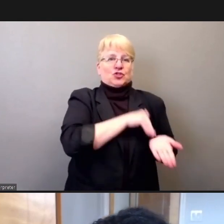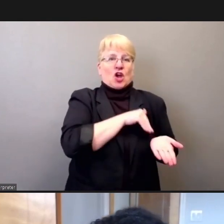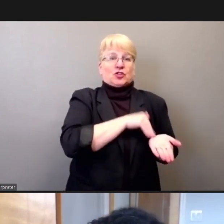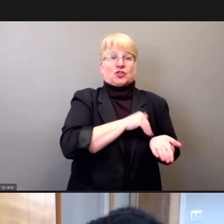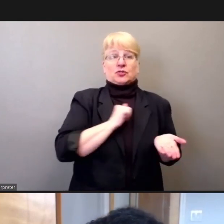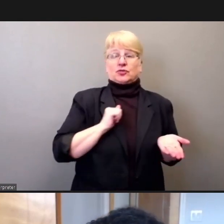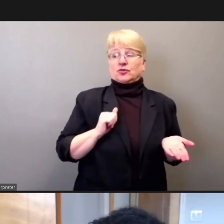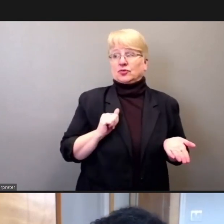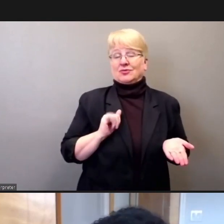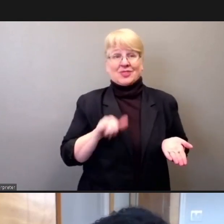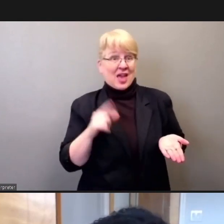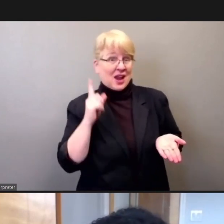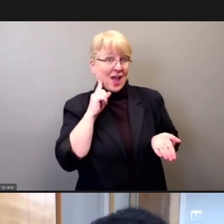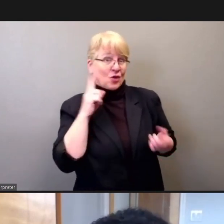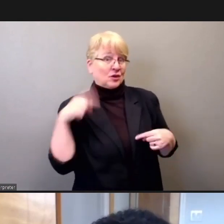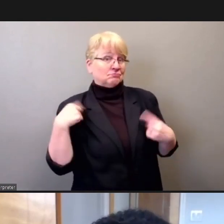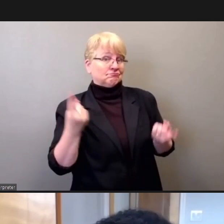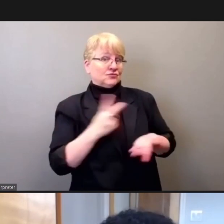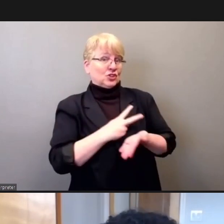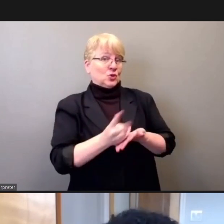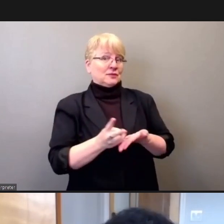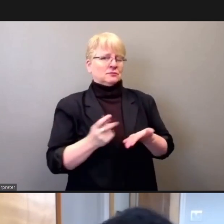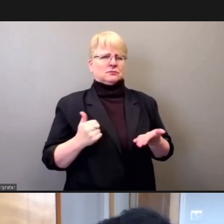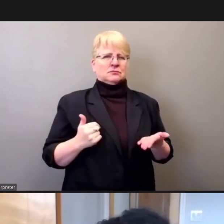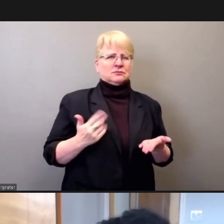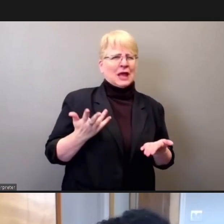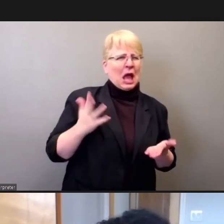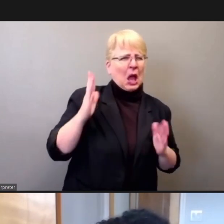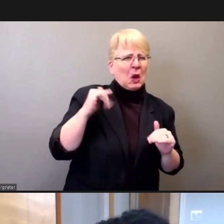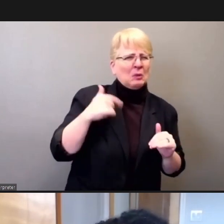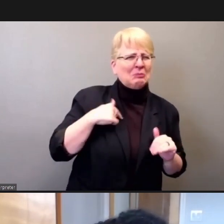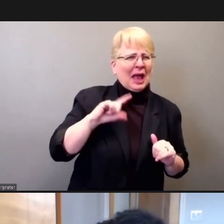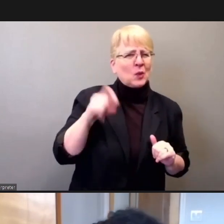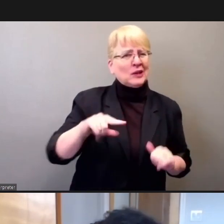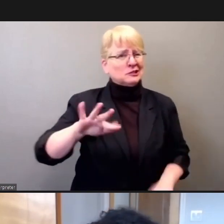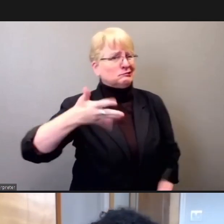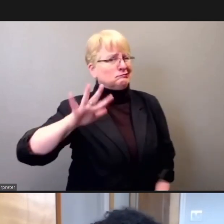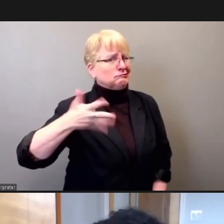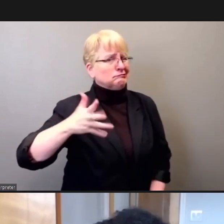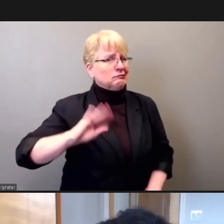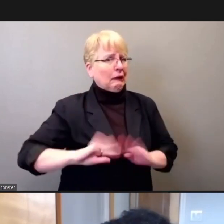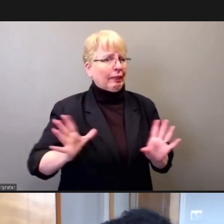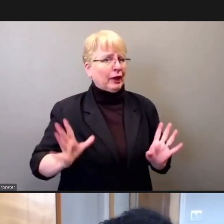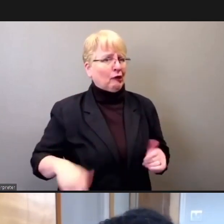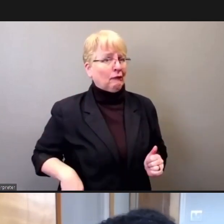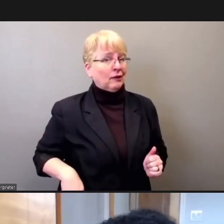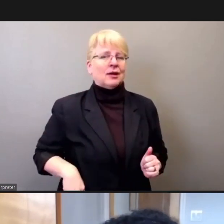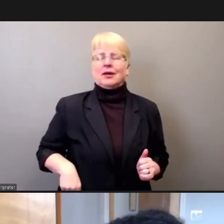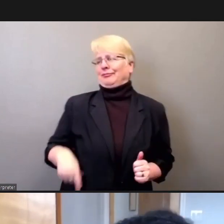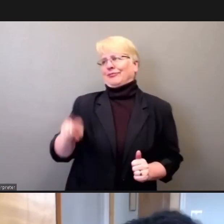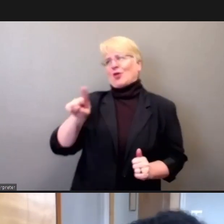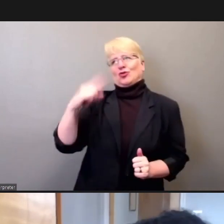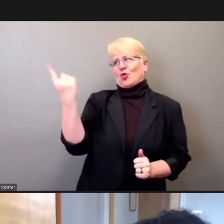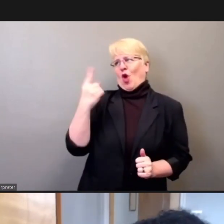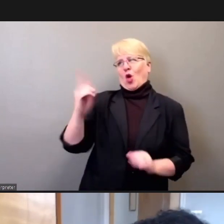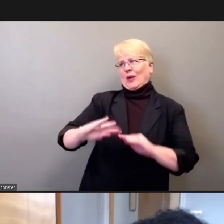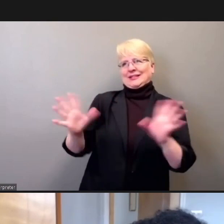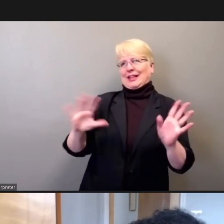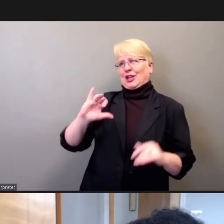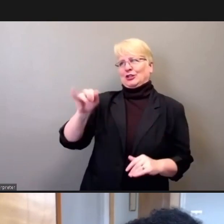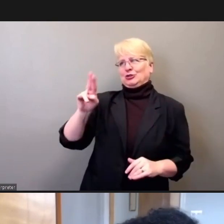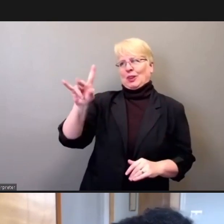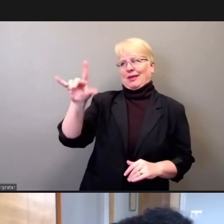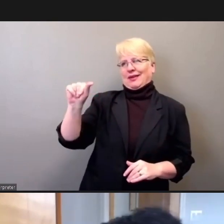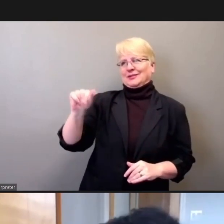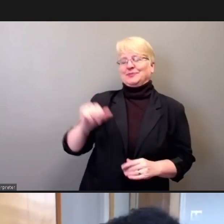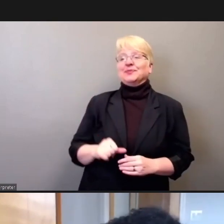weeks. Thanks so much. Hope that was slightly clear. Always clear, Julia. And I'm going to go to your first question